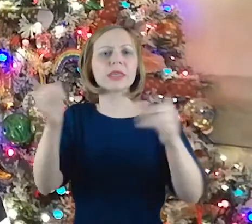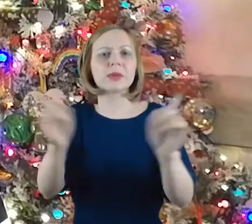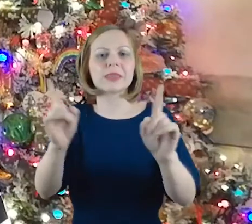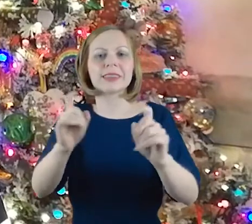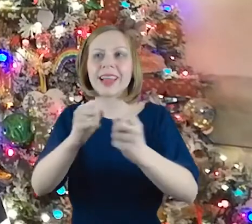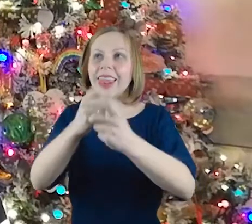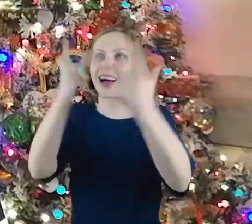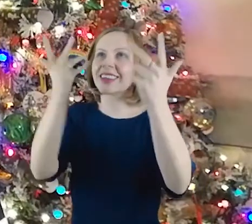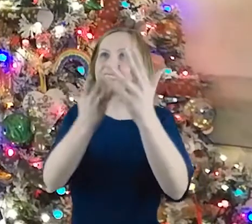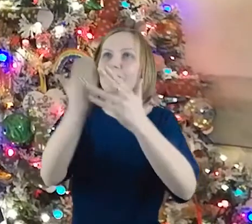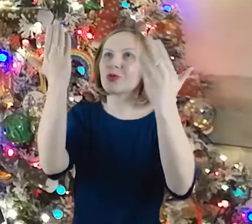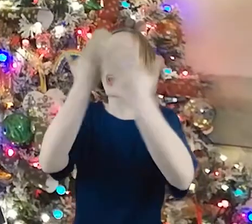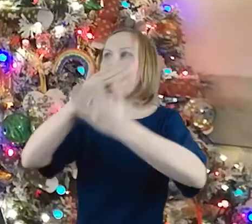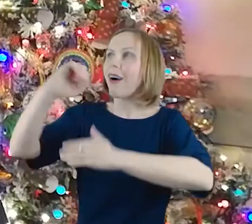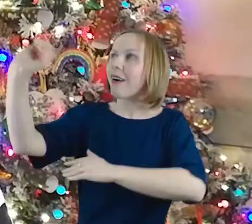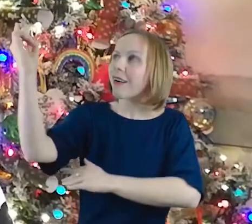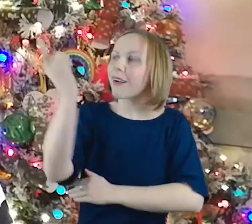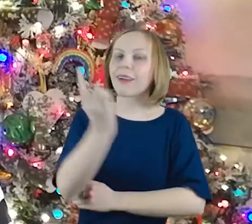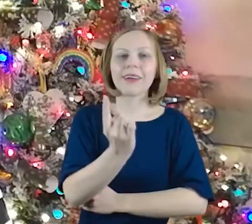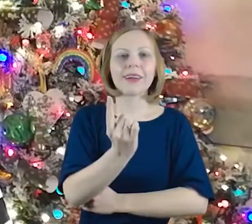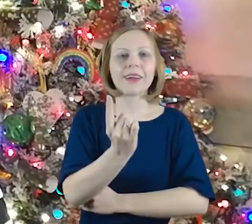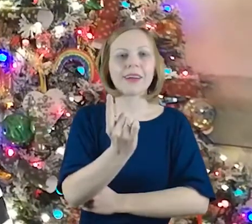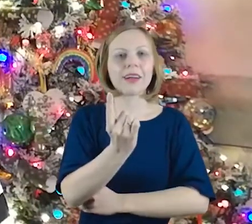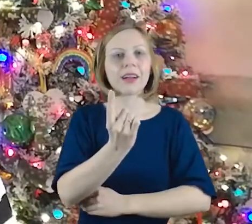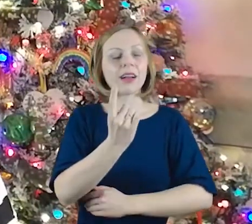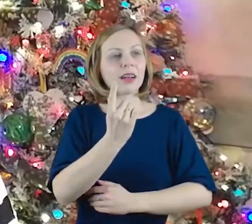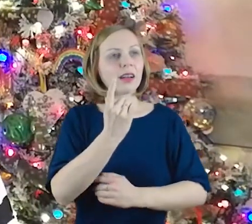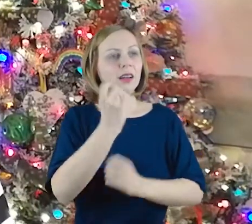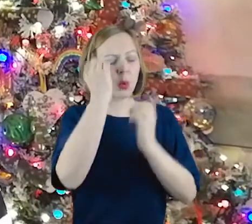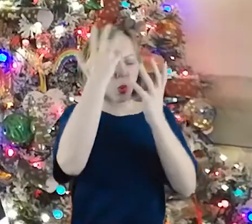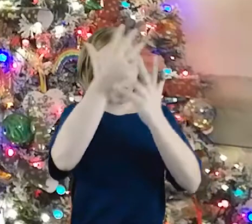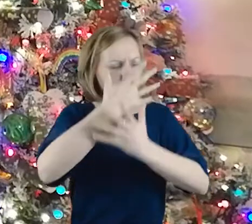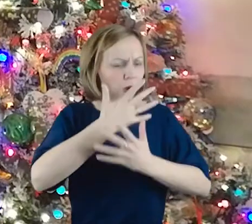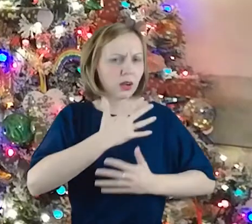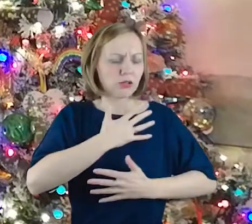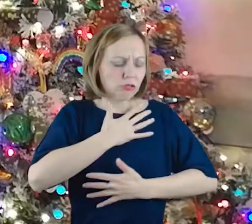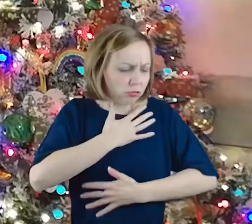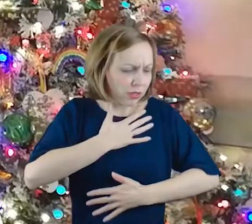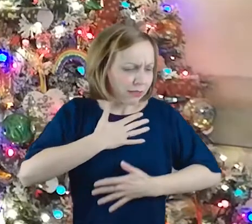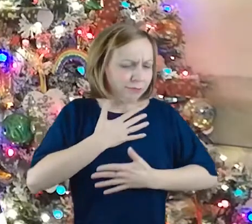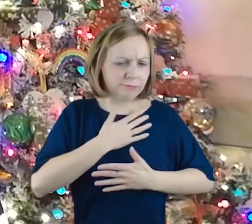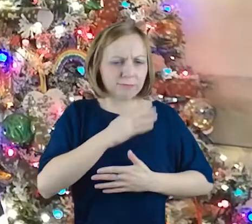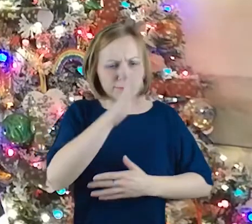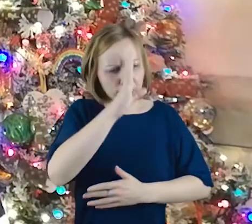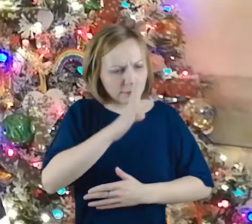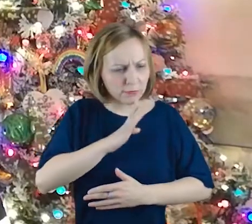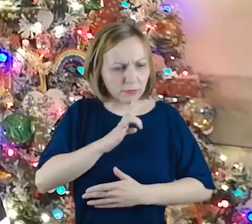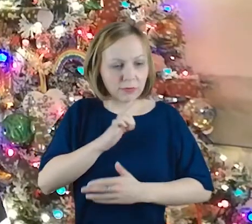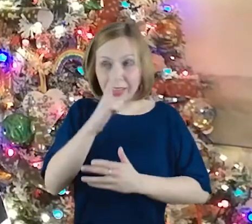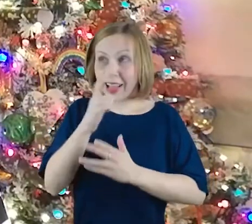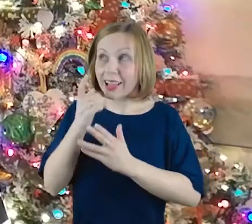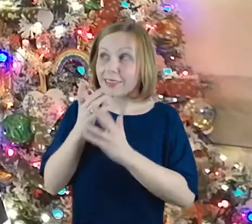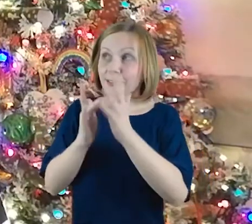darkness. And the darkness of grief and bereavement can be pierced by the light of Christ at Christmas